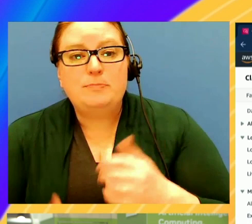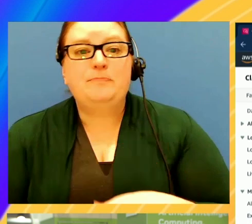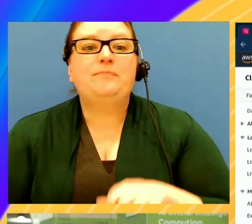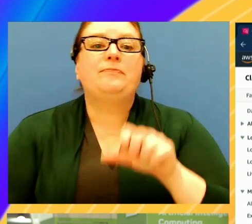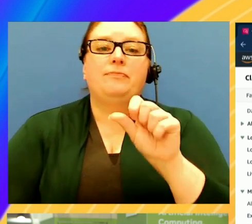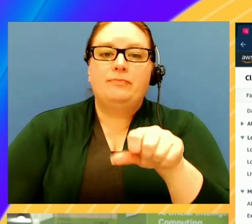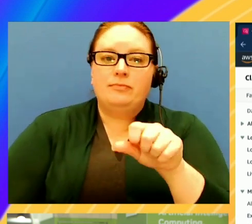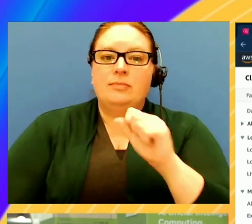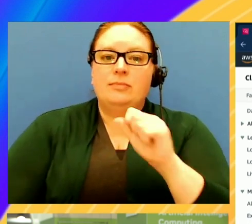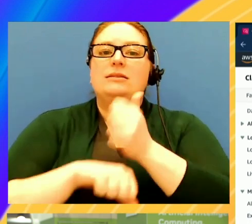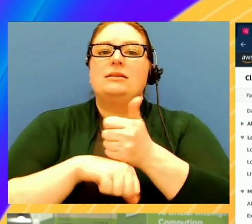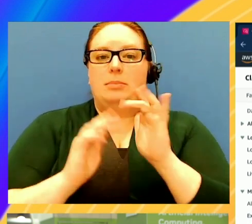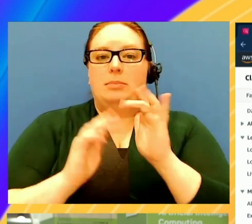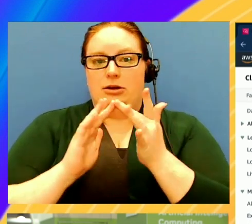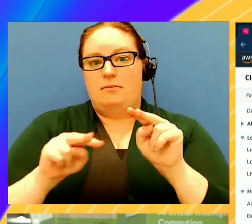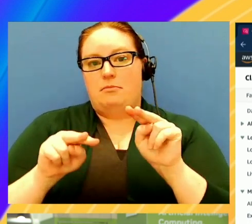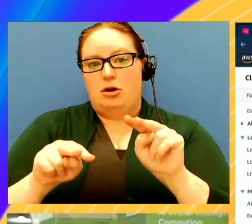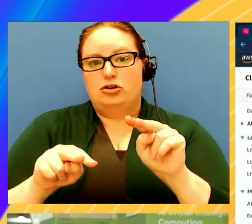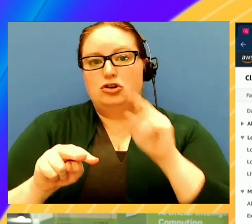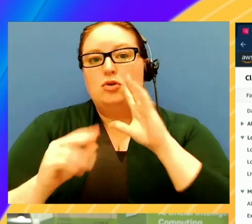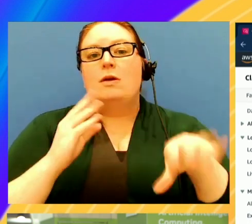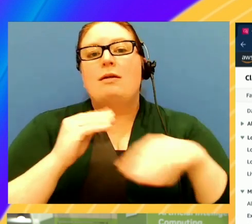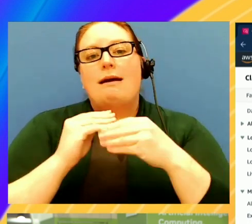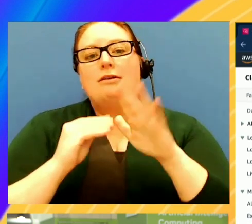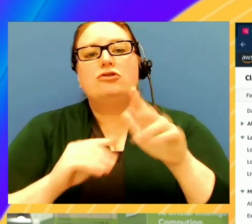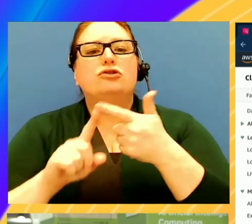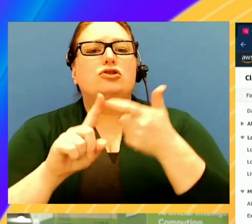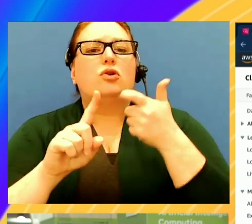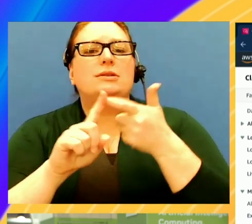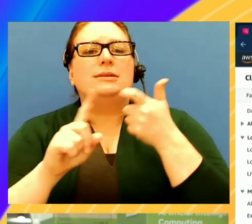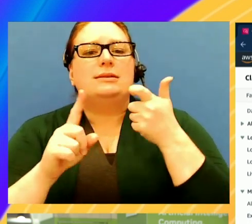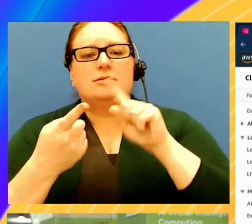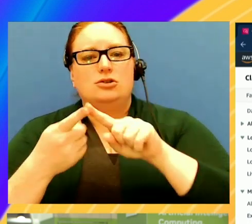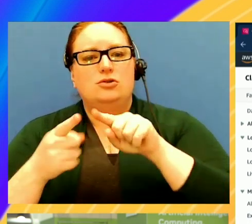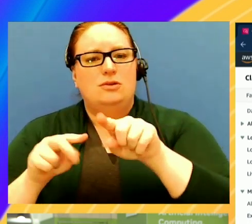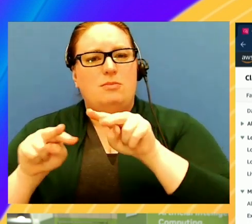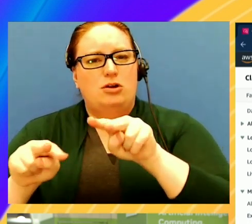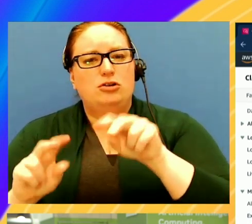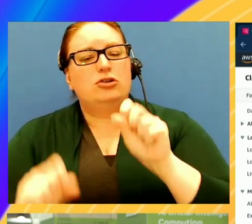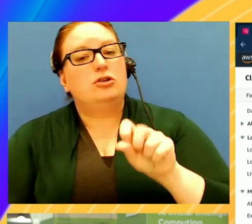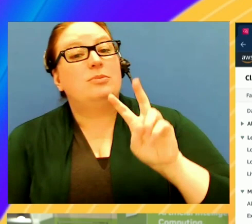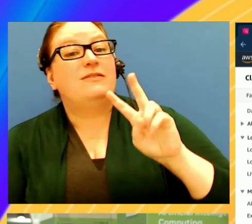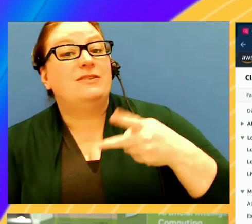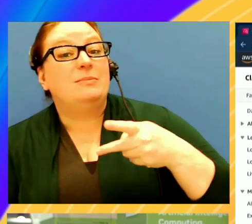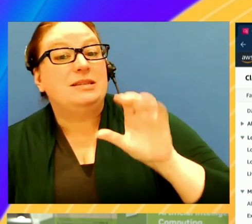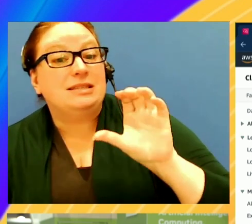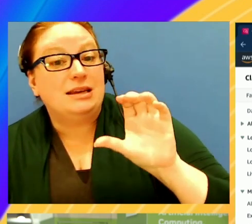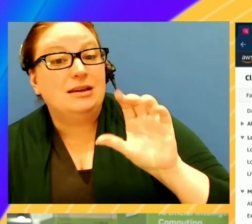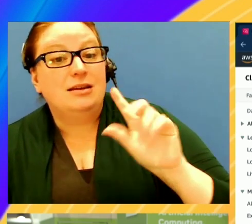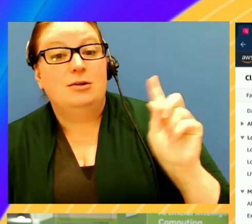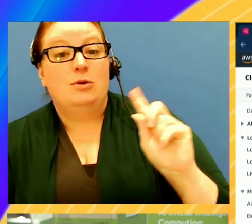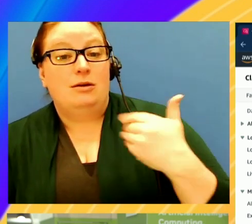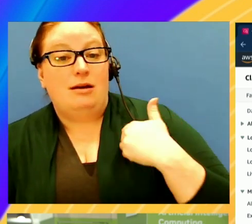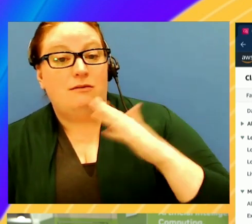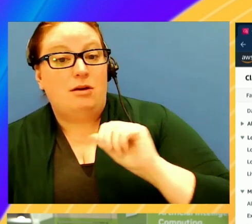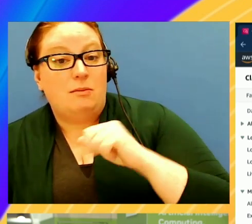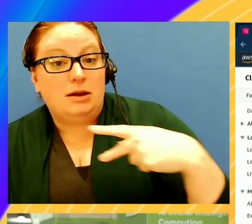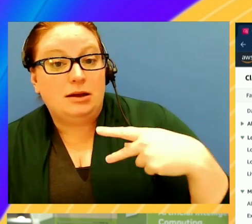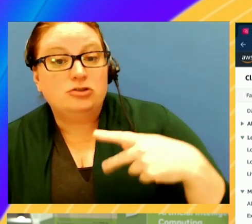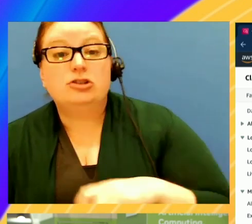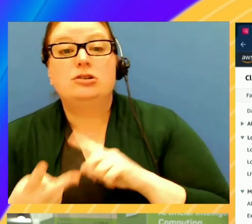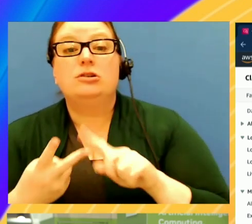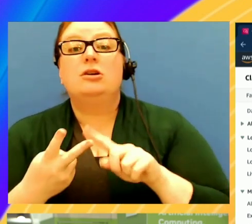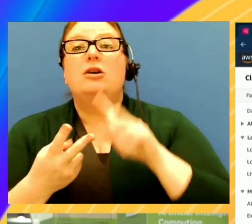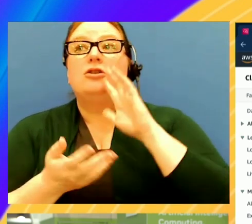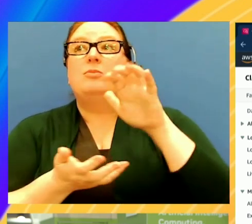internet monitor, you will add resources to the monitor. That could be a VPC in which you have your application is, or it could be a